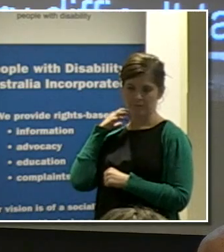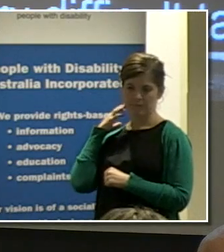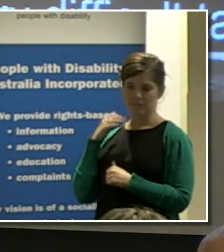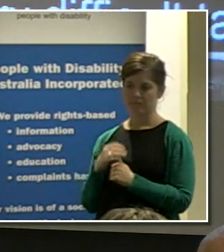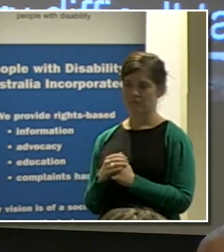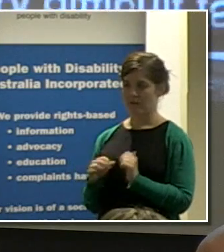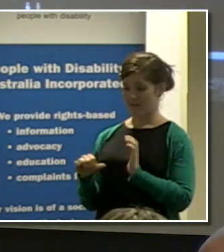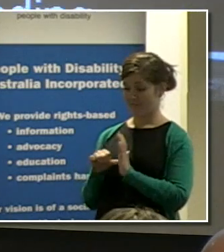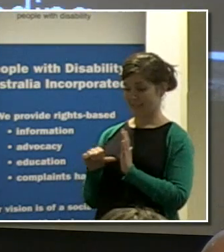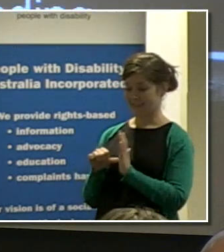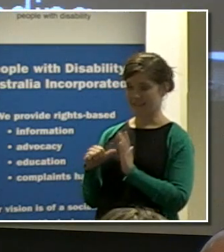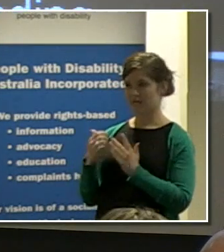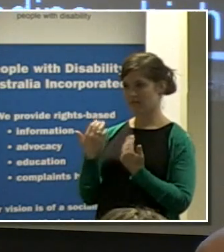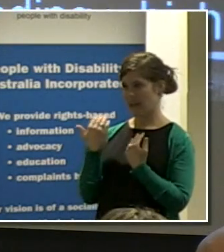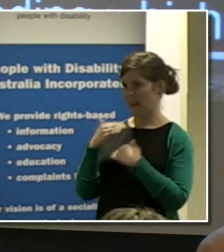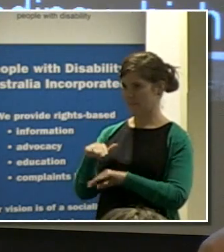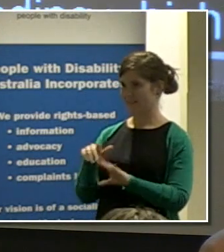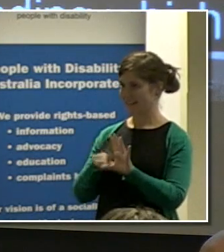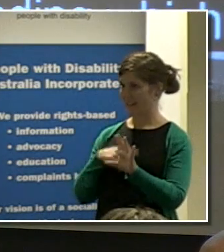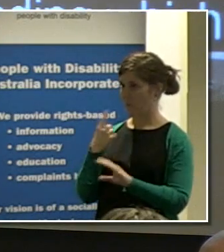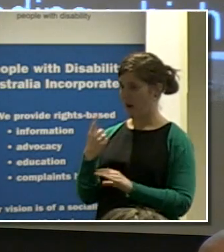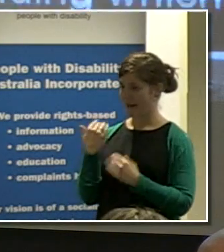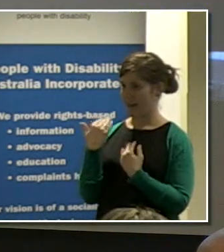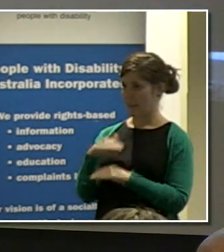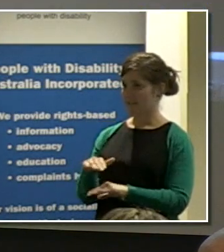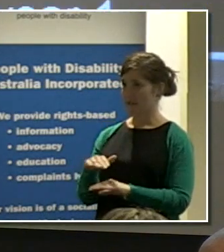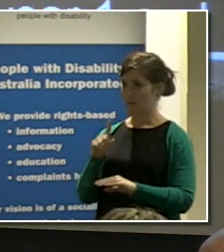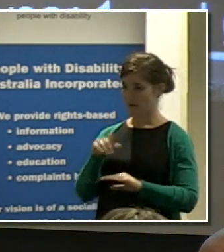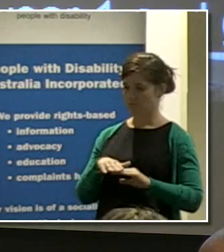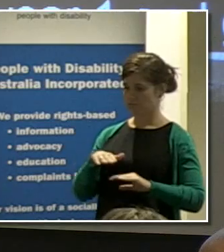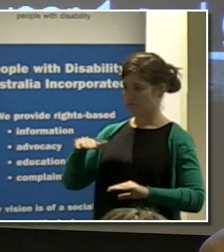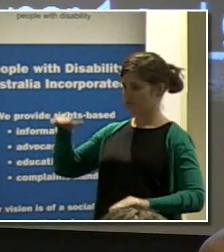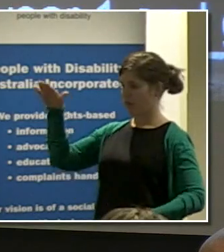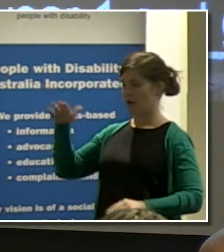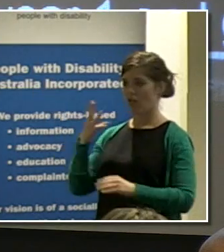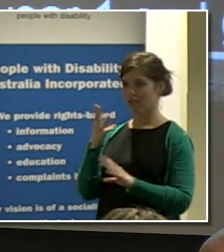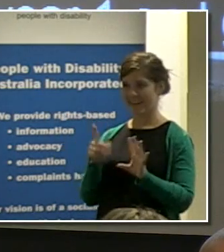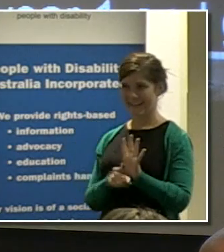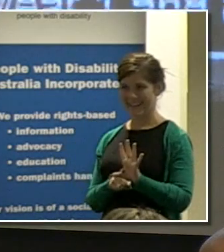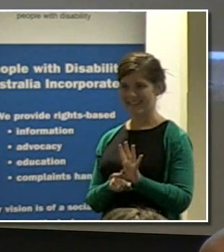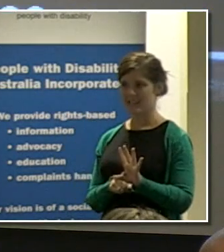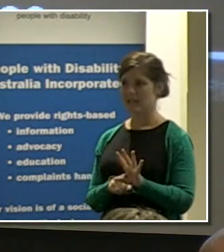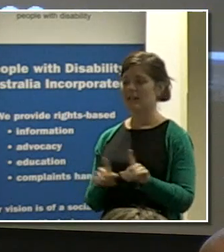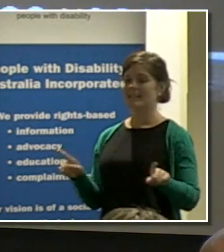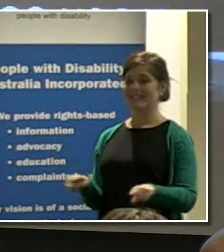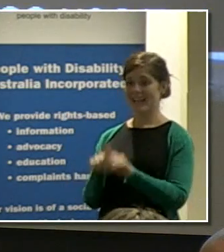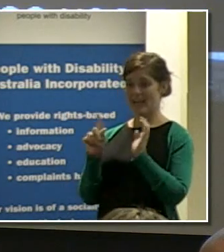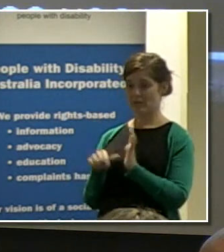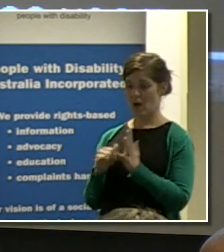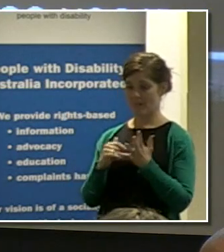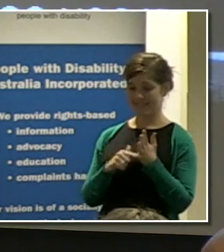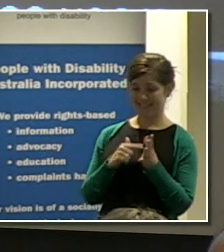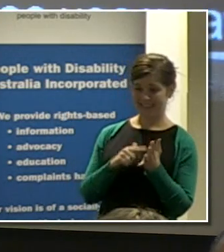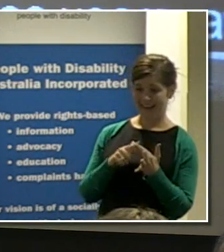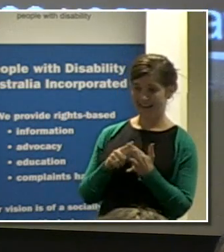funding, which is quite limited in year one and grows over those 3 years, at the same time while state and Commonwealth funding is